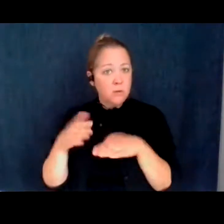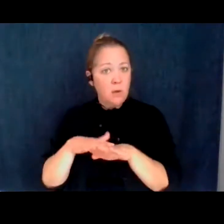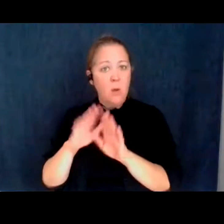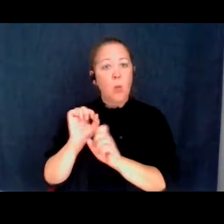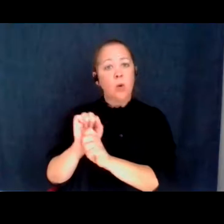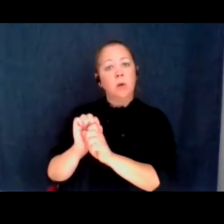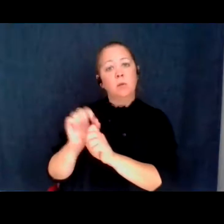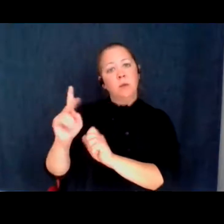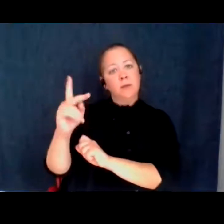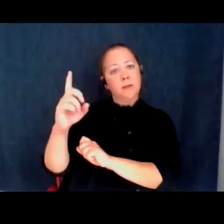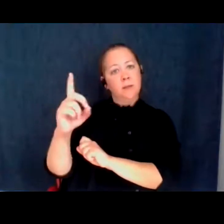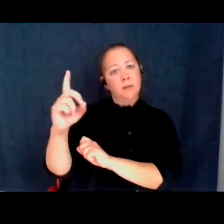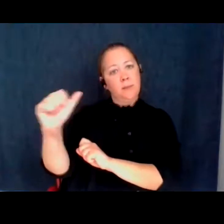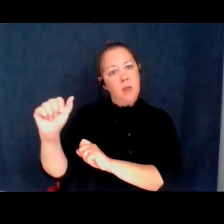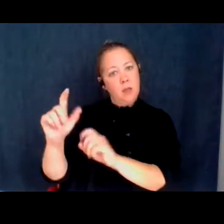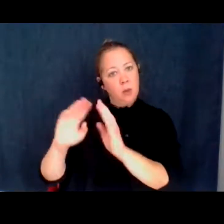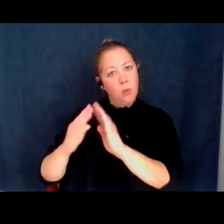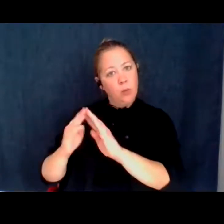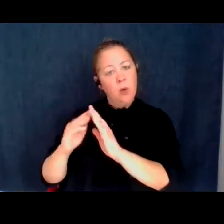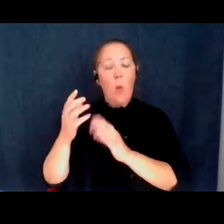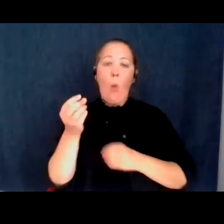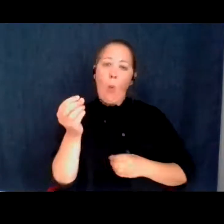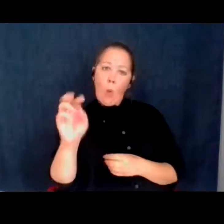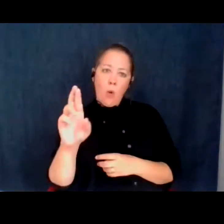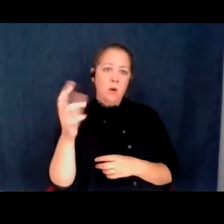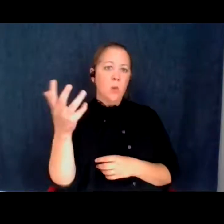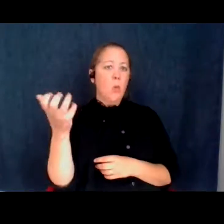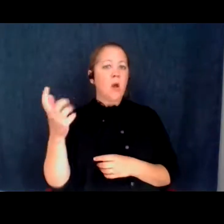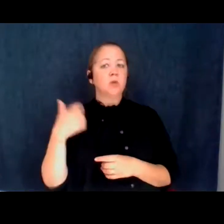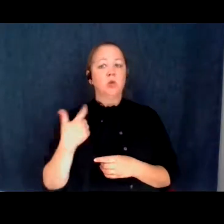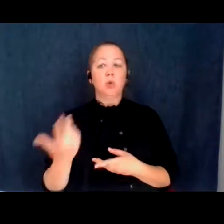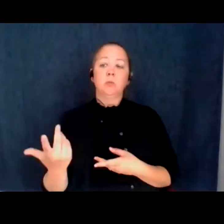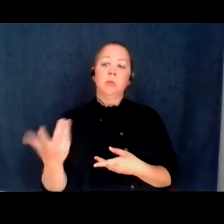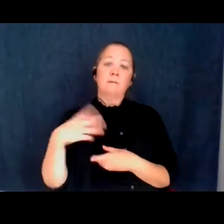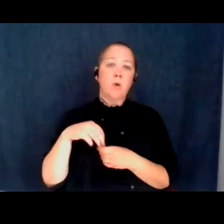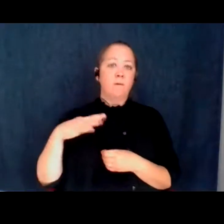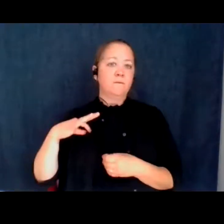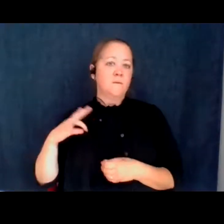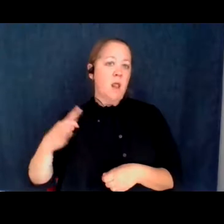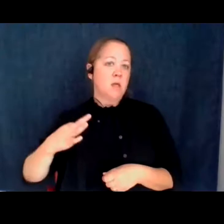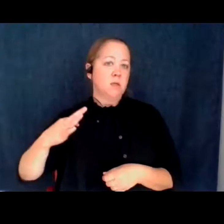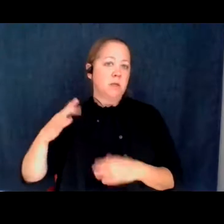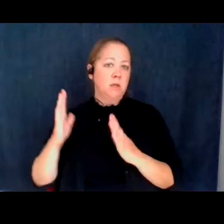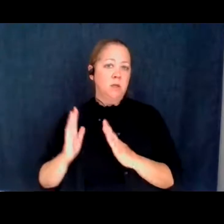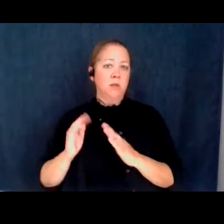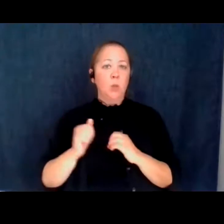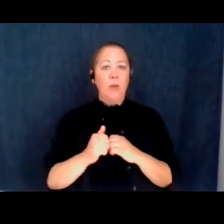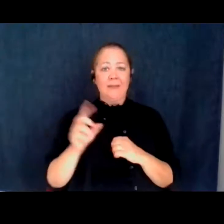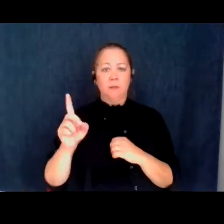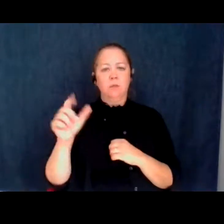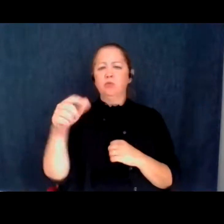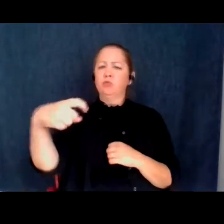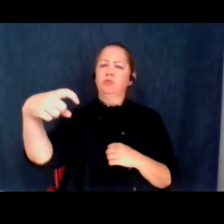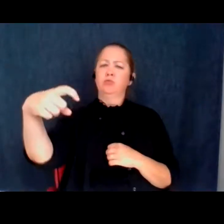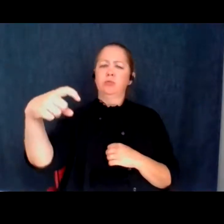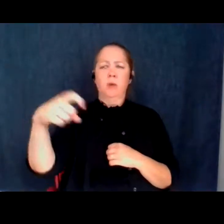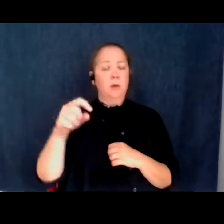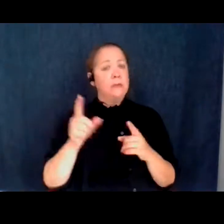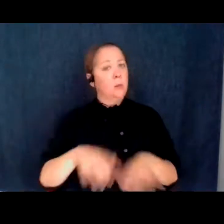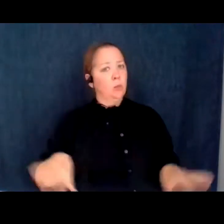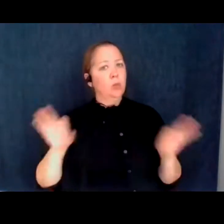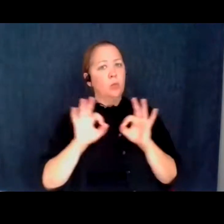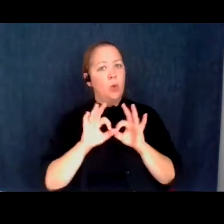you want to involve volunteers with disabilities, as you should, it's crucial to have people with disabilities in leadership